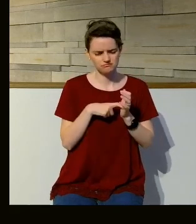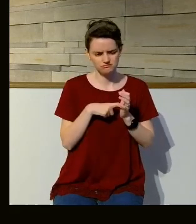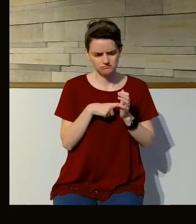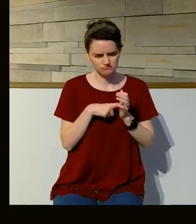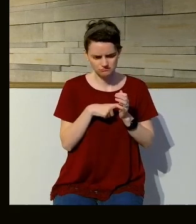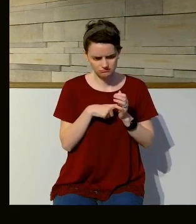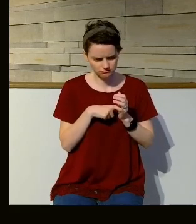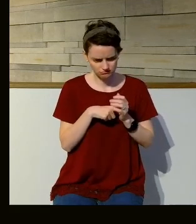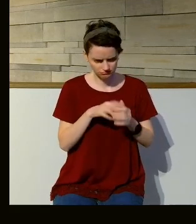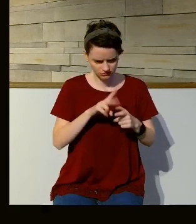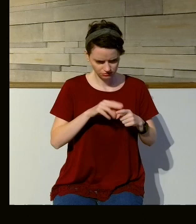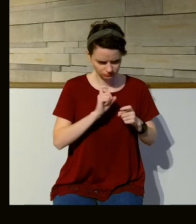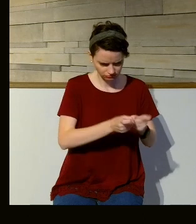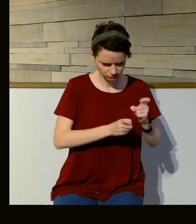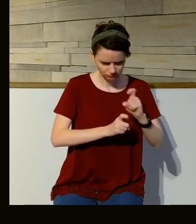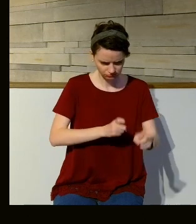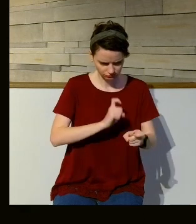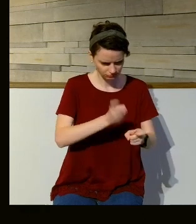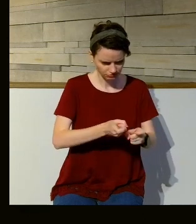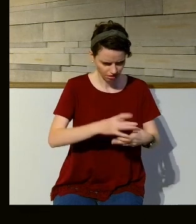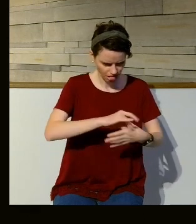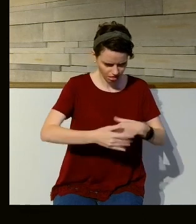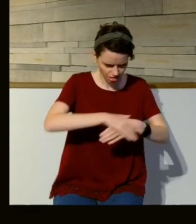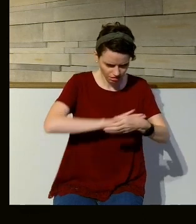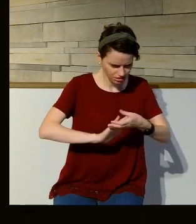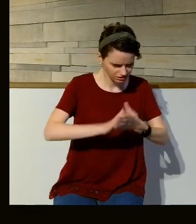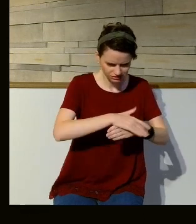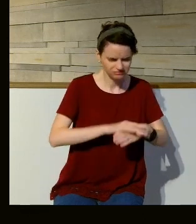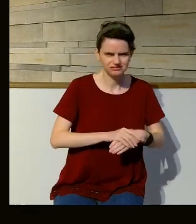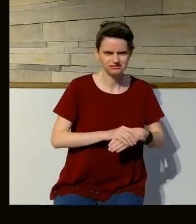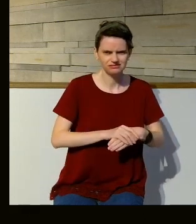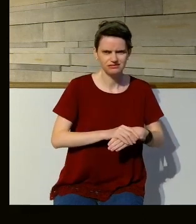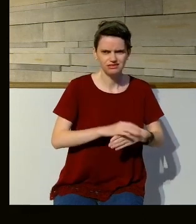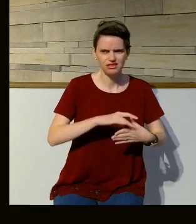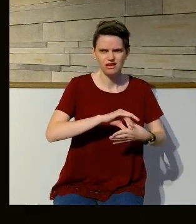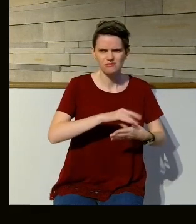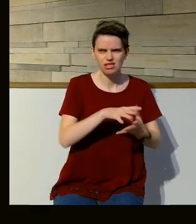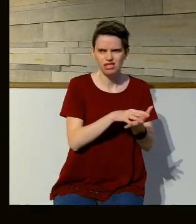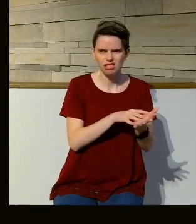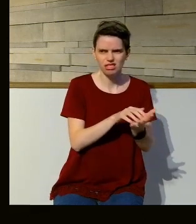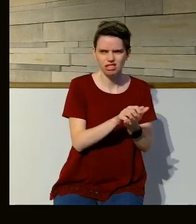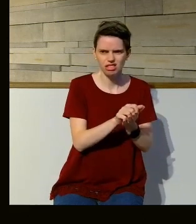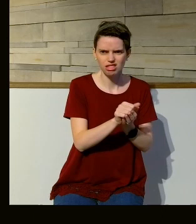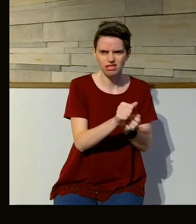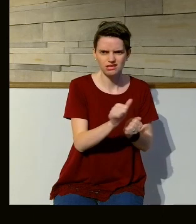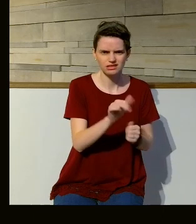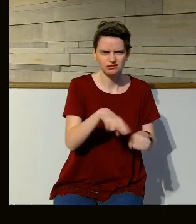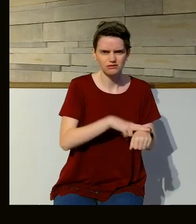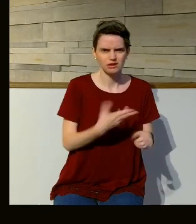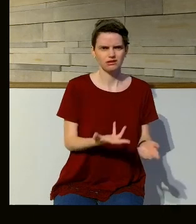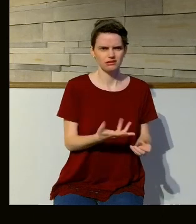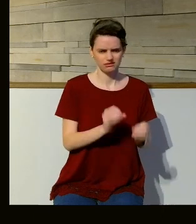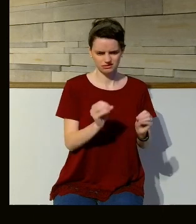that no matter how much salt you add, no matter what type of meat you add it to, it continues to spoil and perish just as it normally would, as